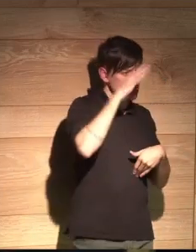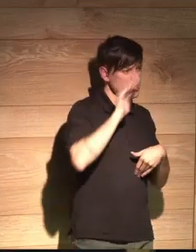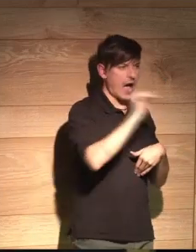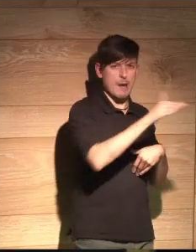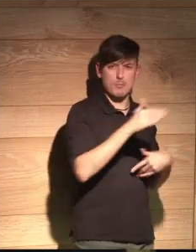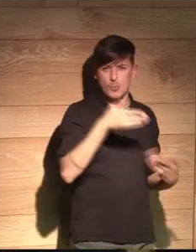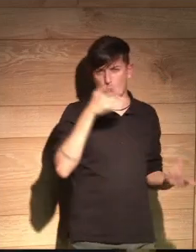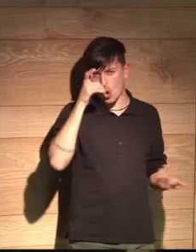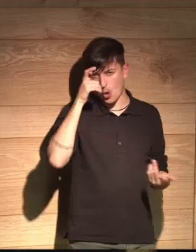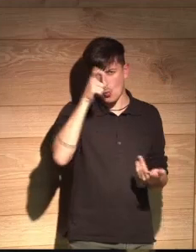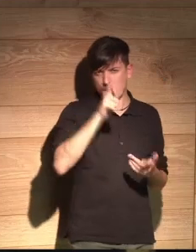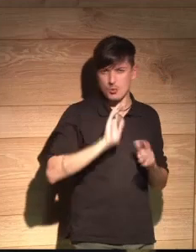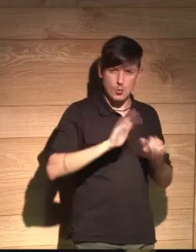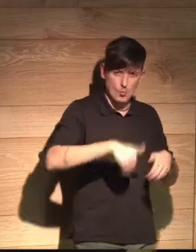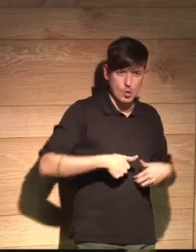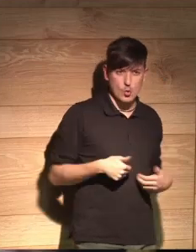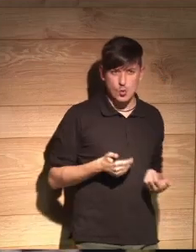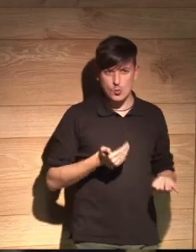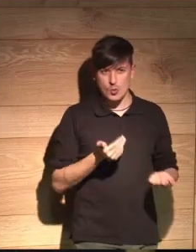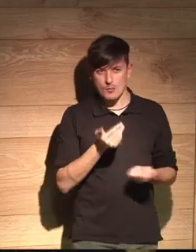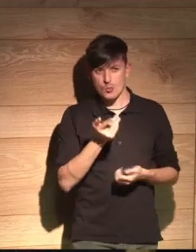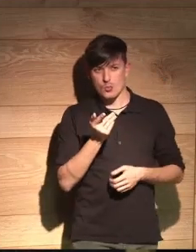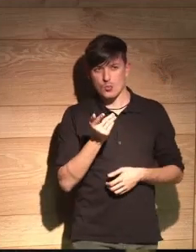let's move to the countryside,